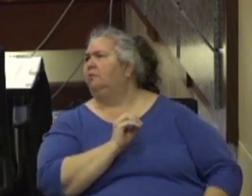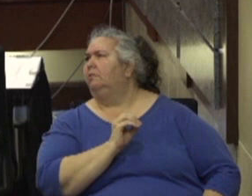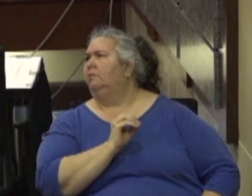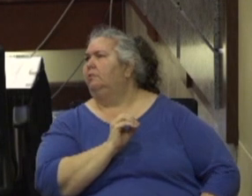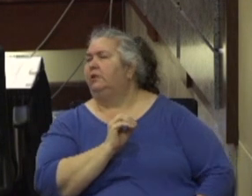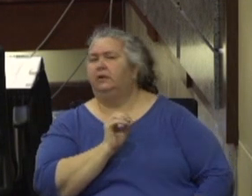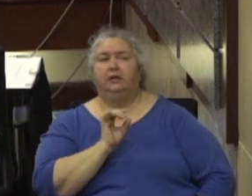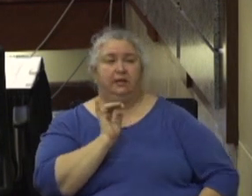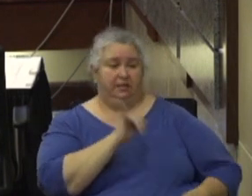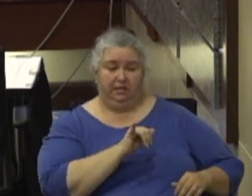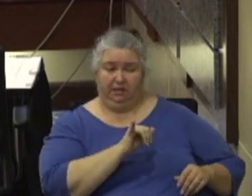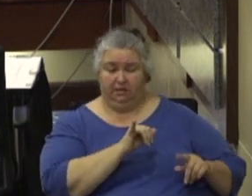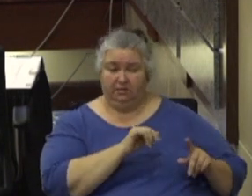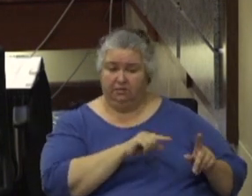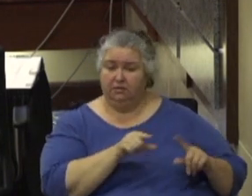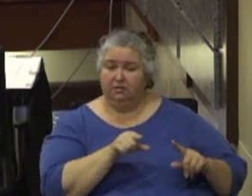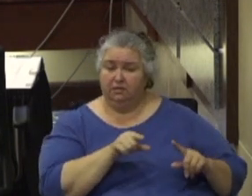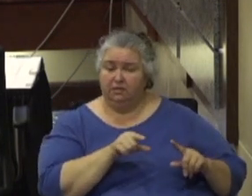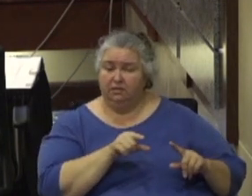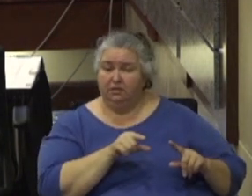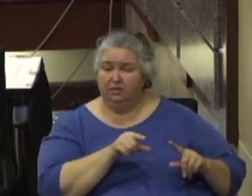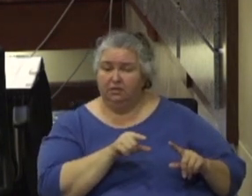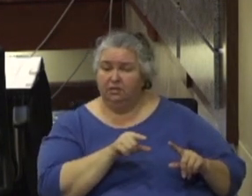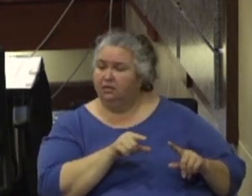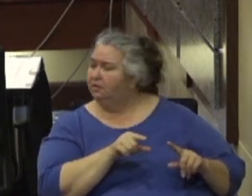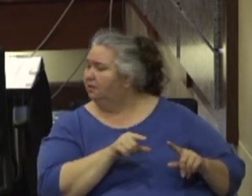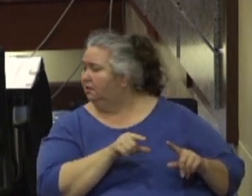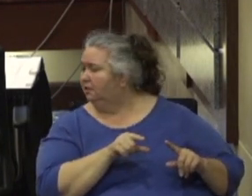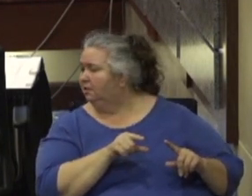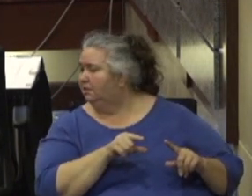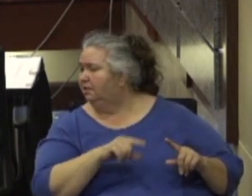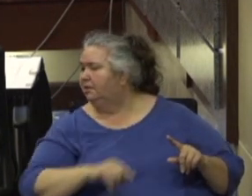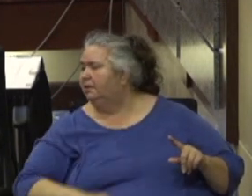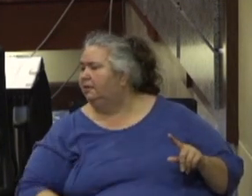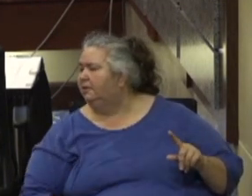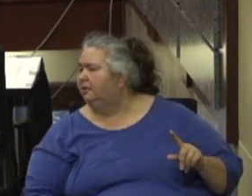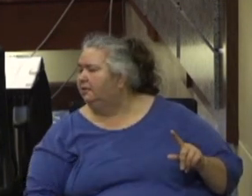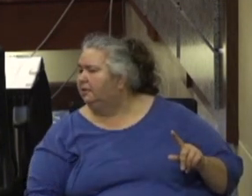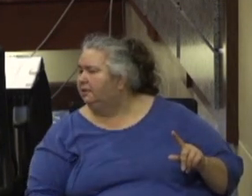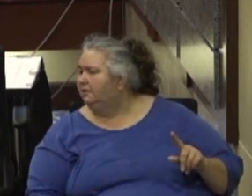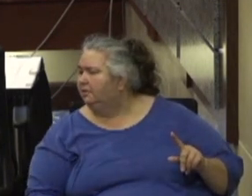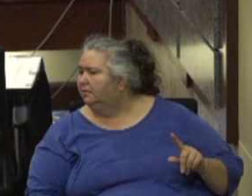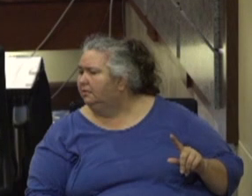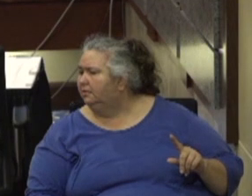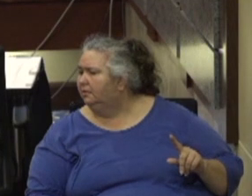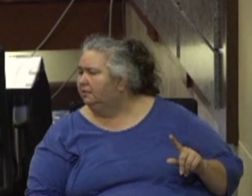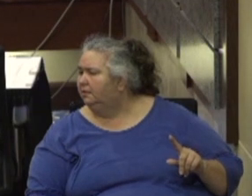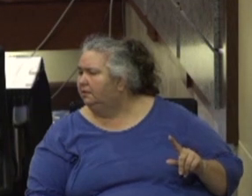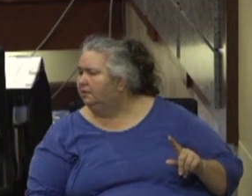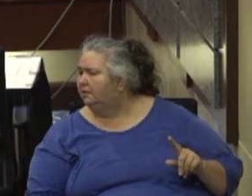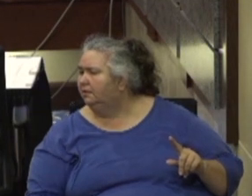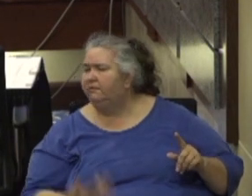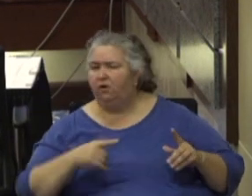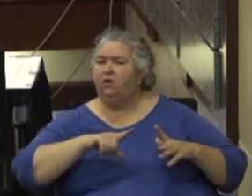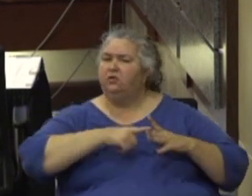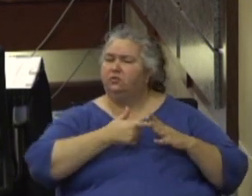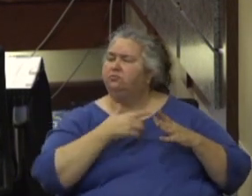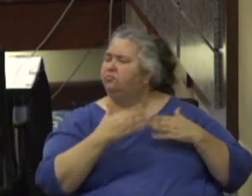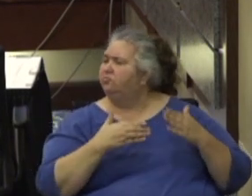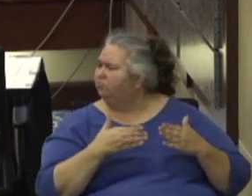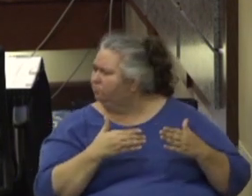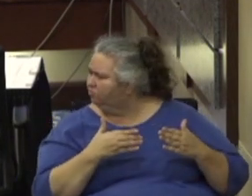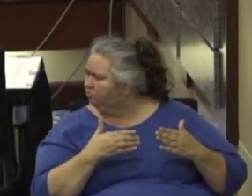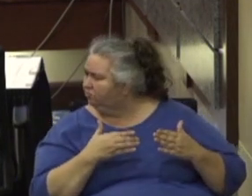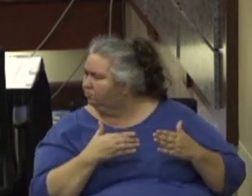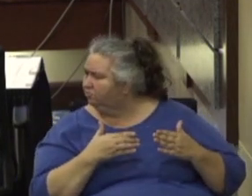already provide within their existing initiatives. The chambers that we have